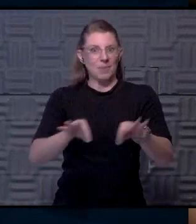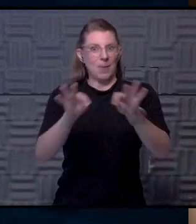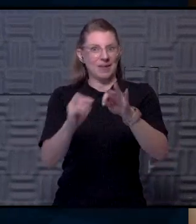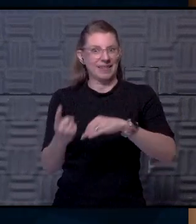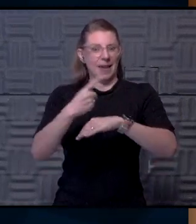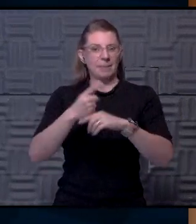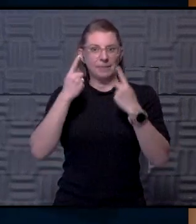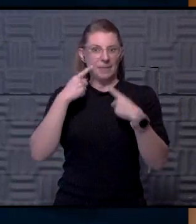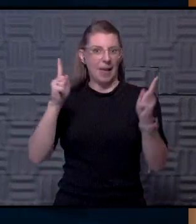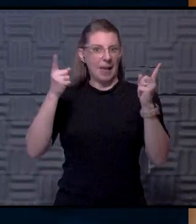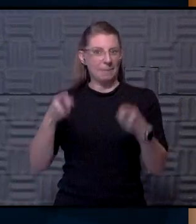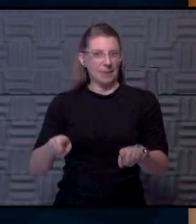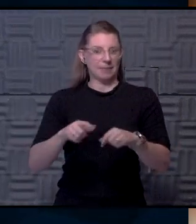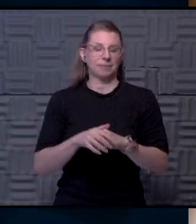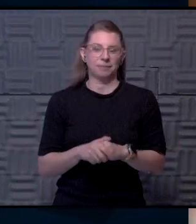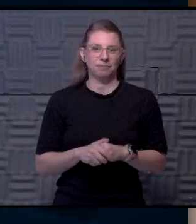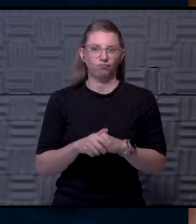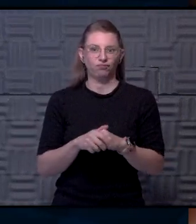finally came.